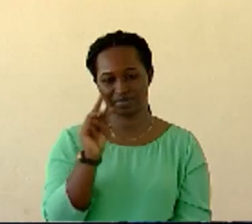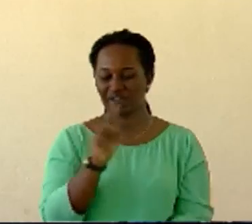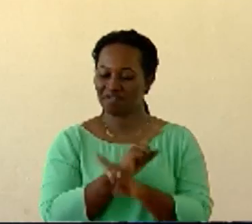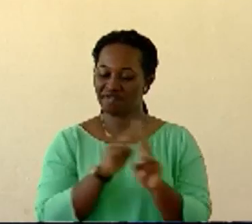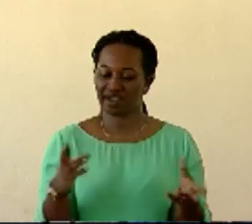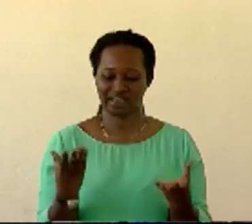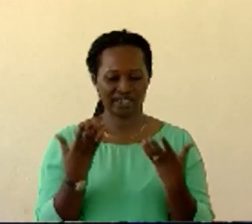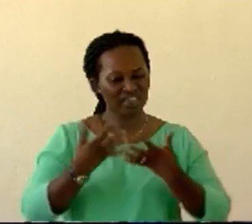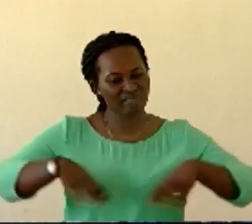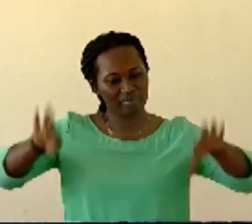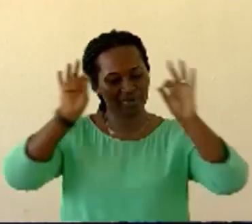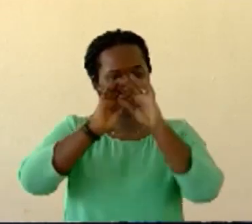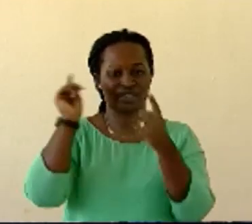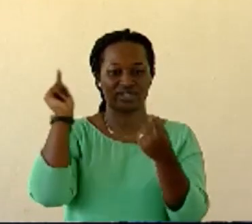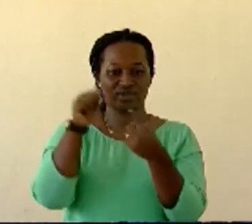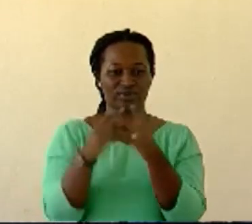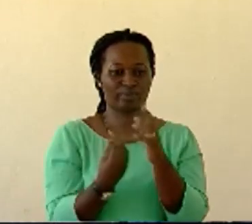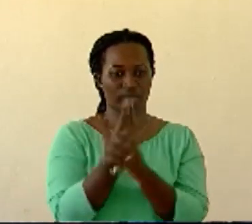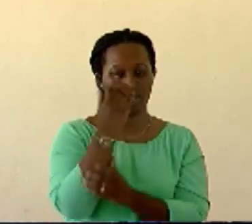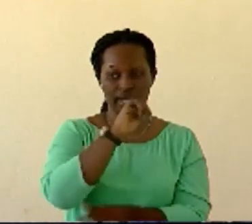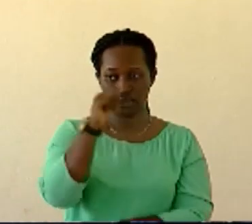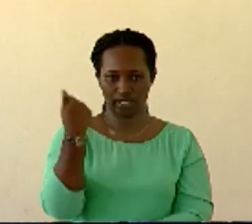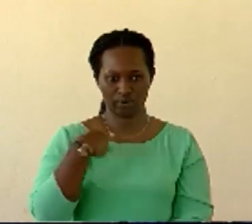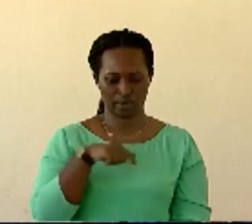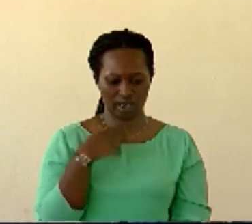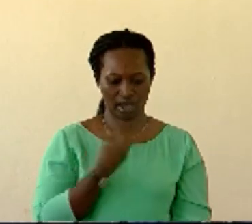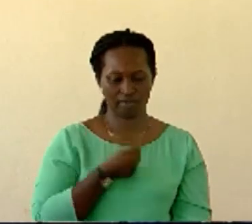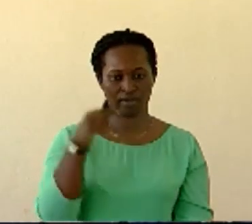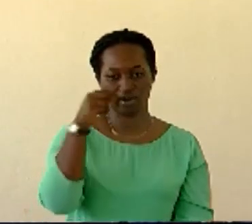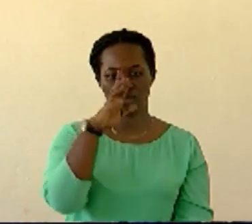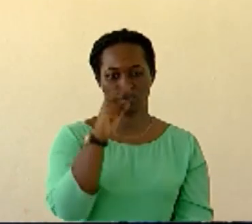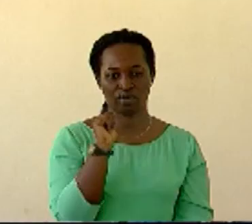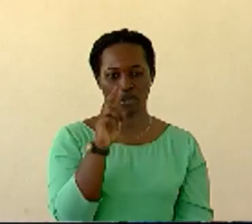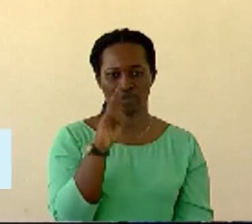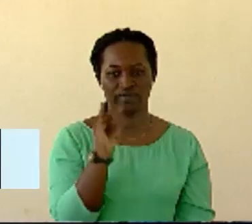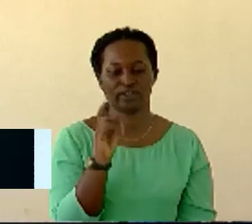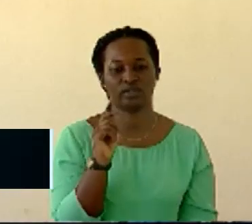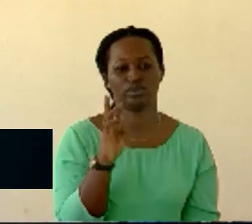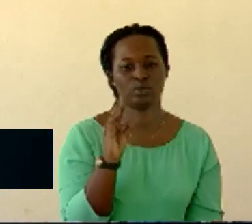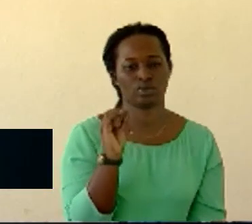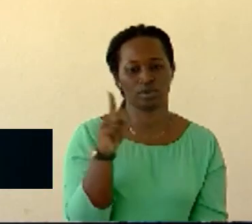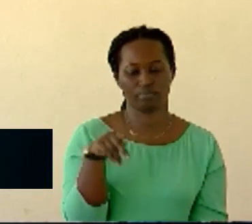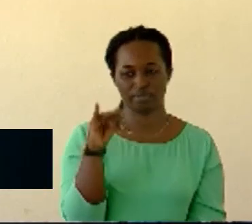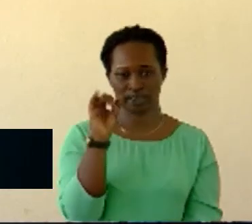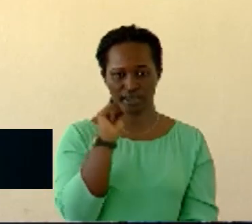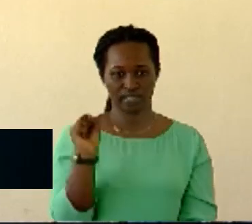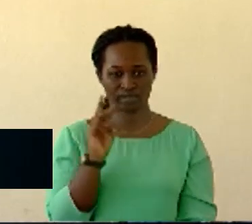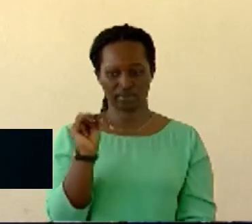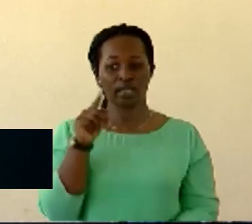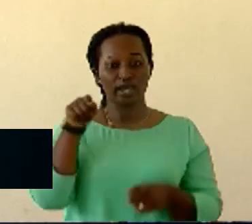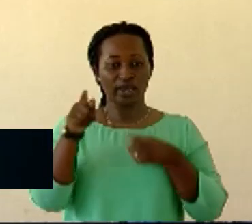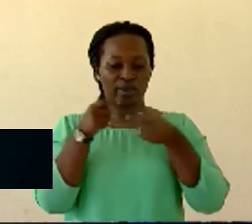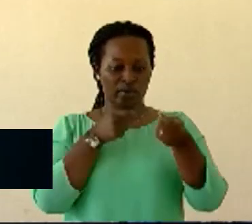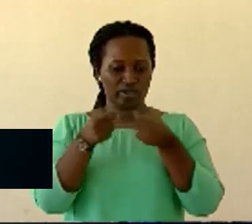plants. Then we have gravitropism, also known as geotropism. Is a coordinated process